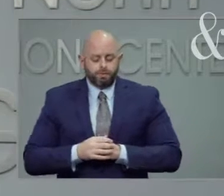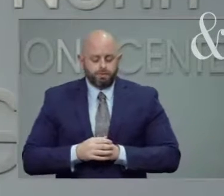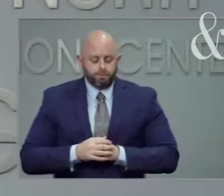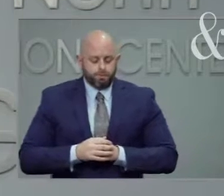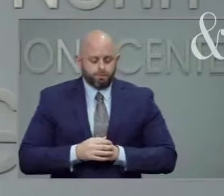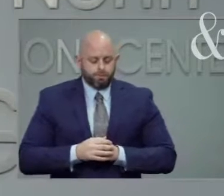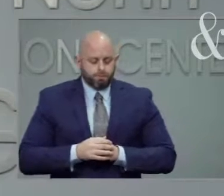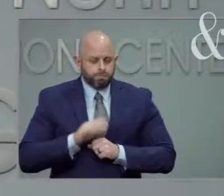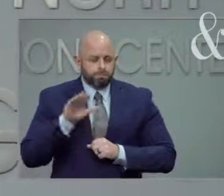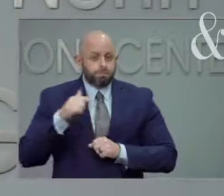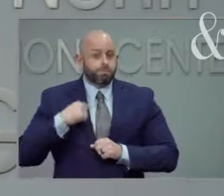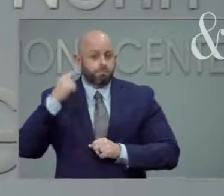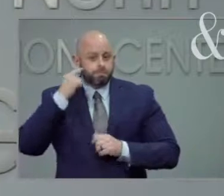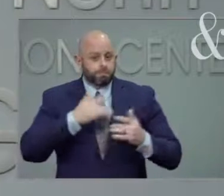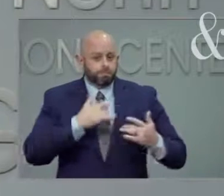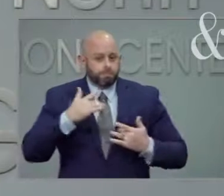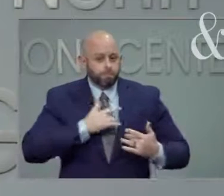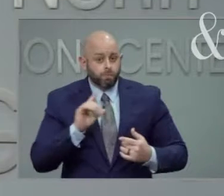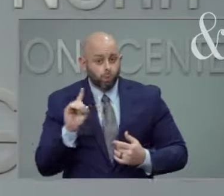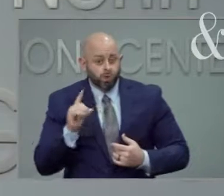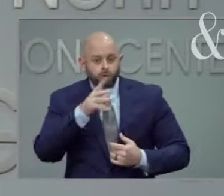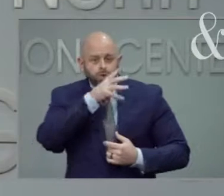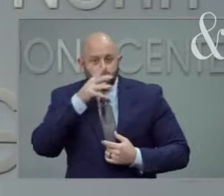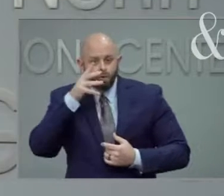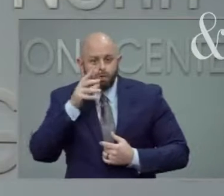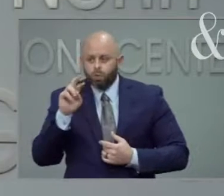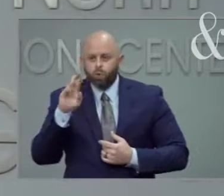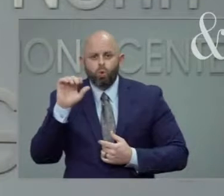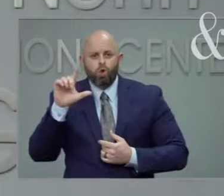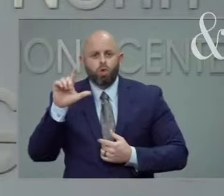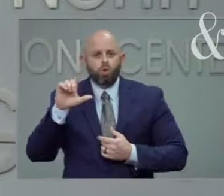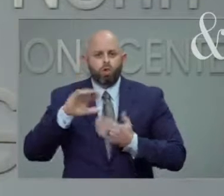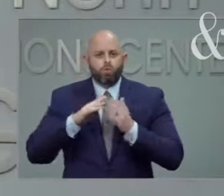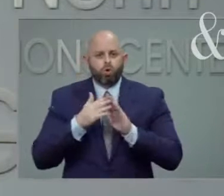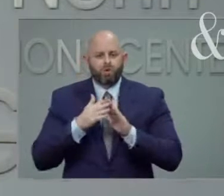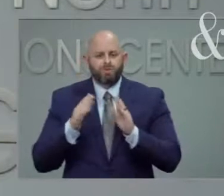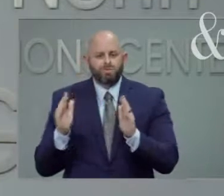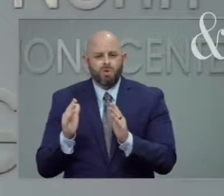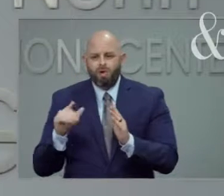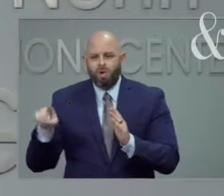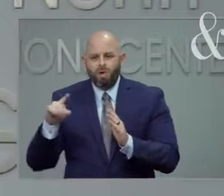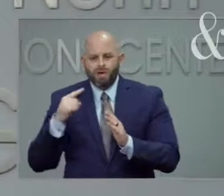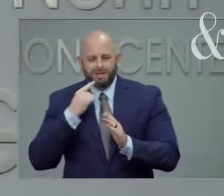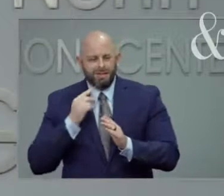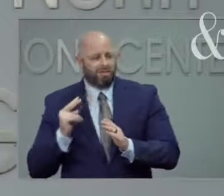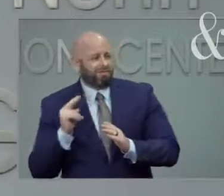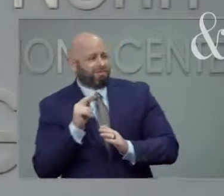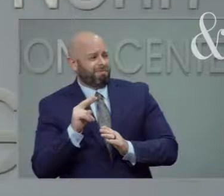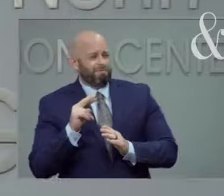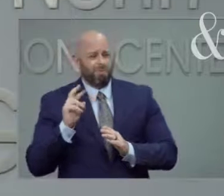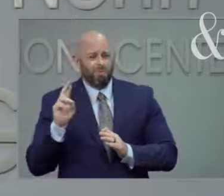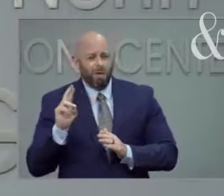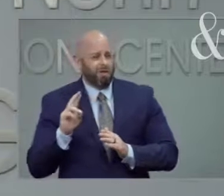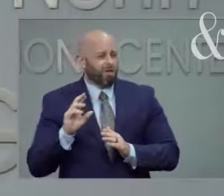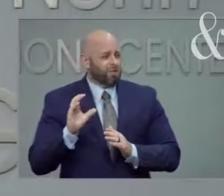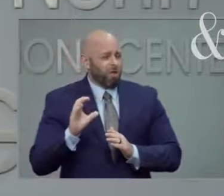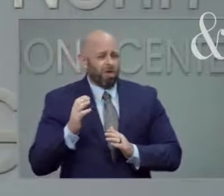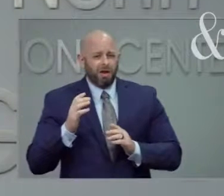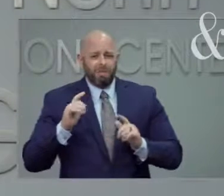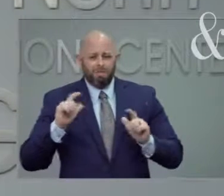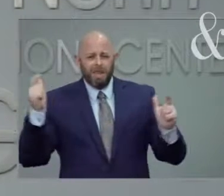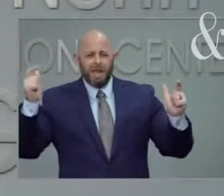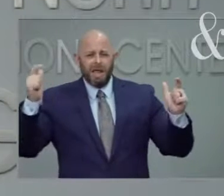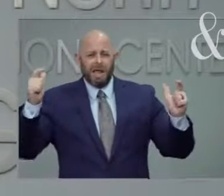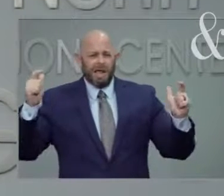from rural communities saying that they feel like, you know, there's these mega sites going on in these urban areas, you know, like the Triangle in Charlotte. But